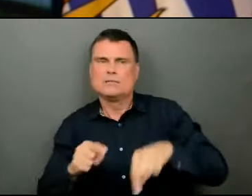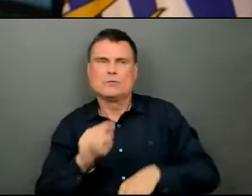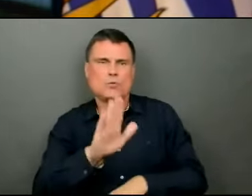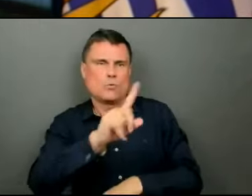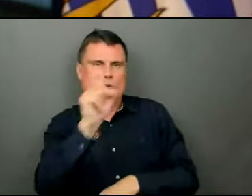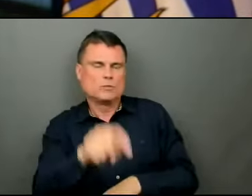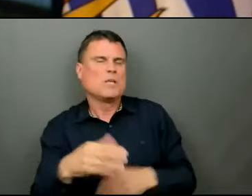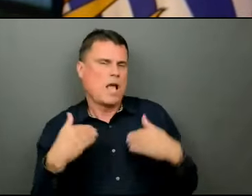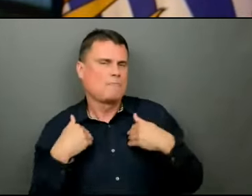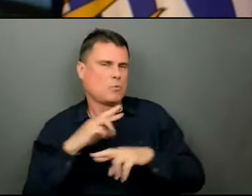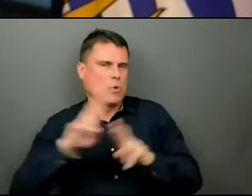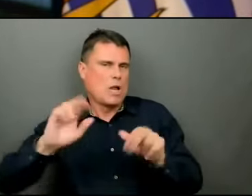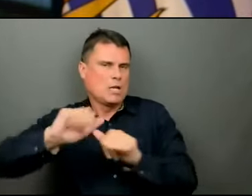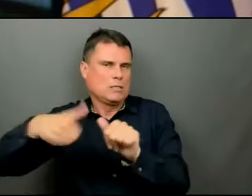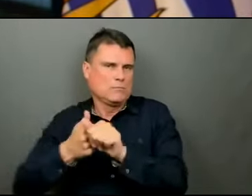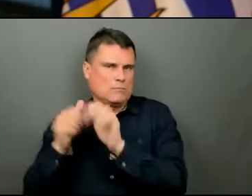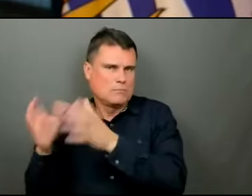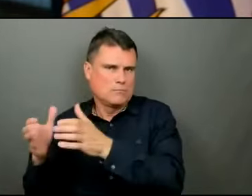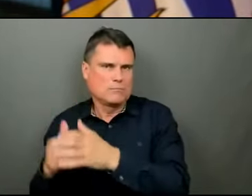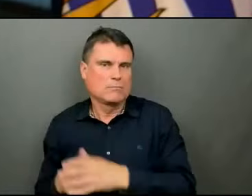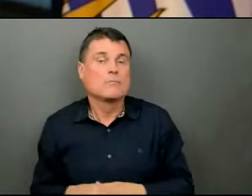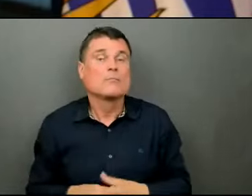to the moderator for the Q&A portion.